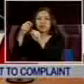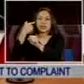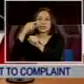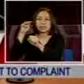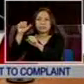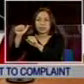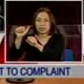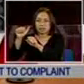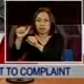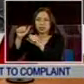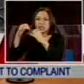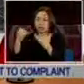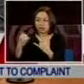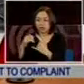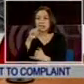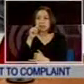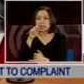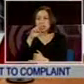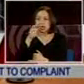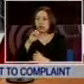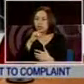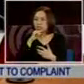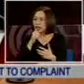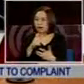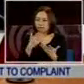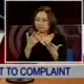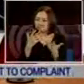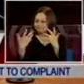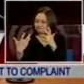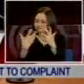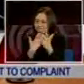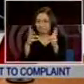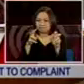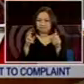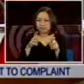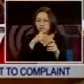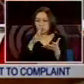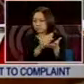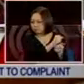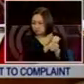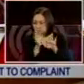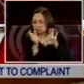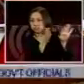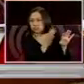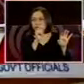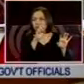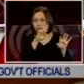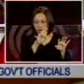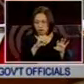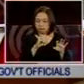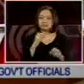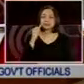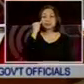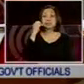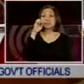yung usapin ng TRO dun sa consolidated cases before the Supreme Court. But outside of all of